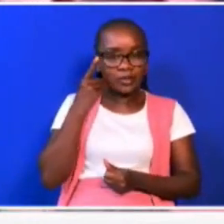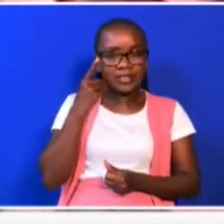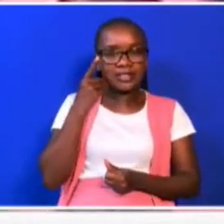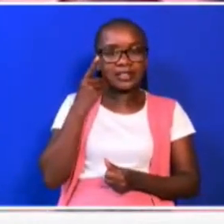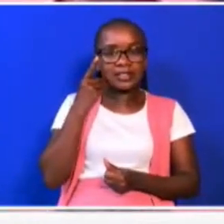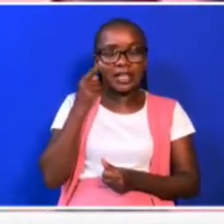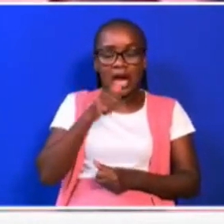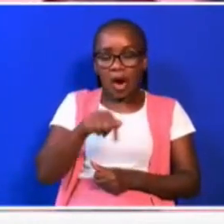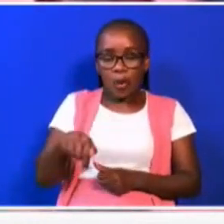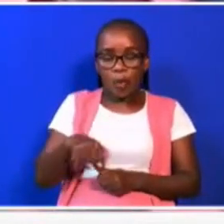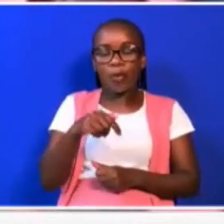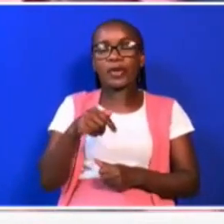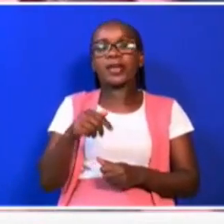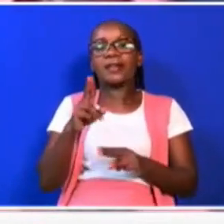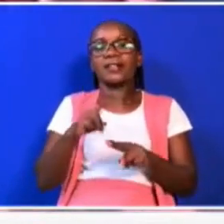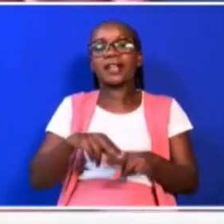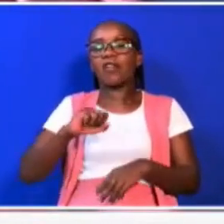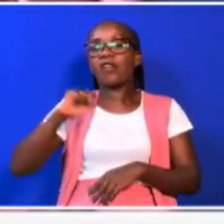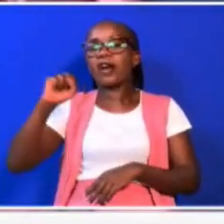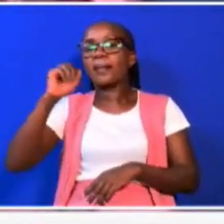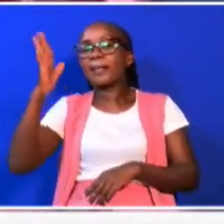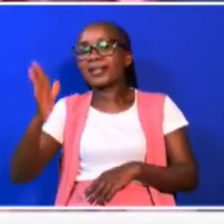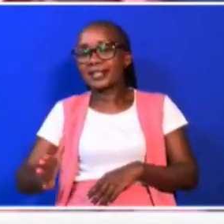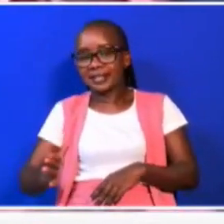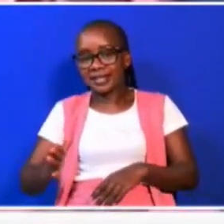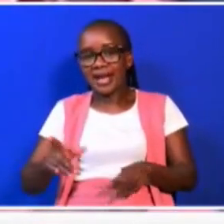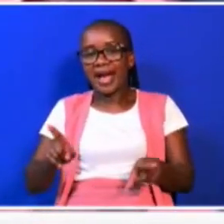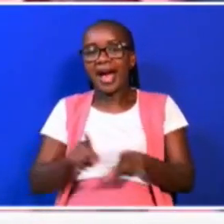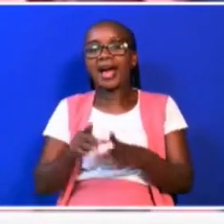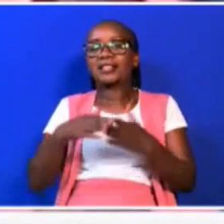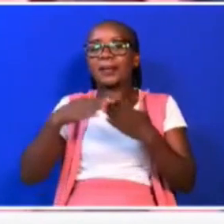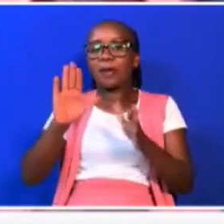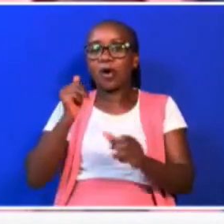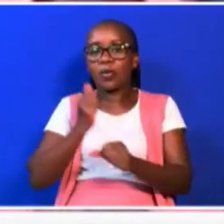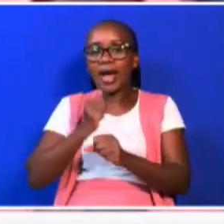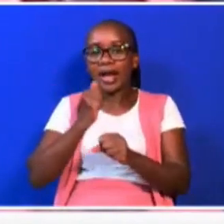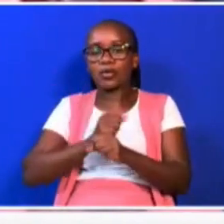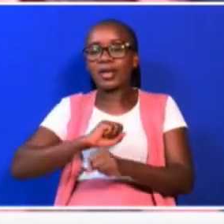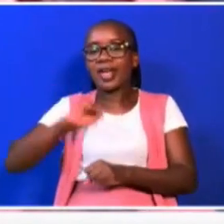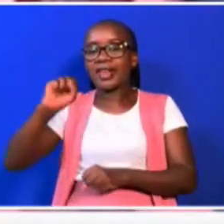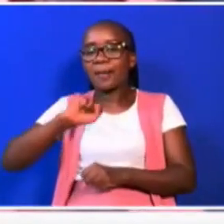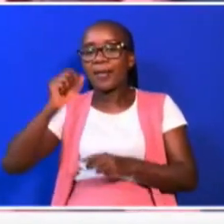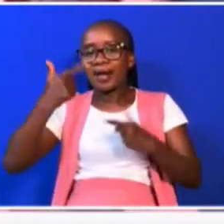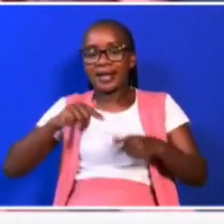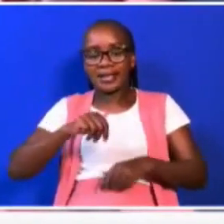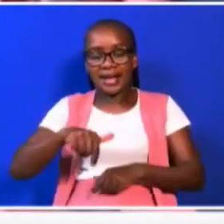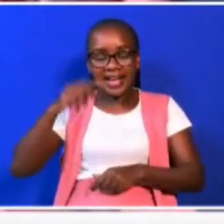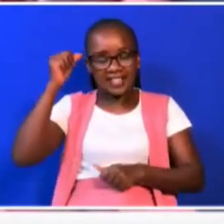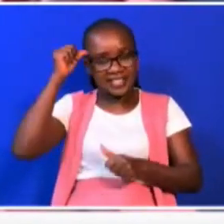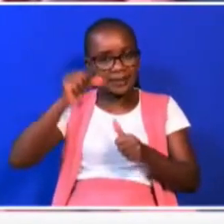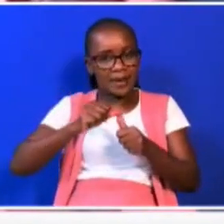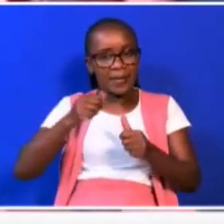So we are beseeching our politicians that as much as we are doing the politics, let's remember